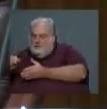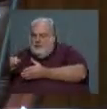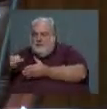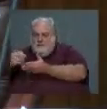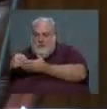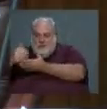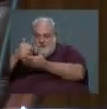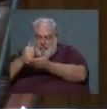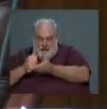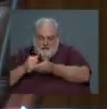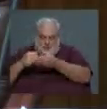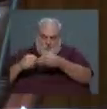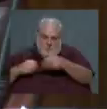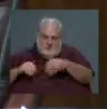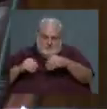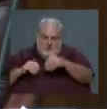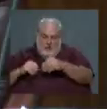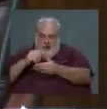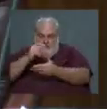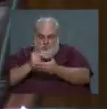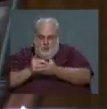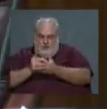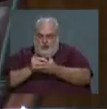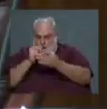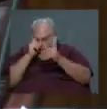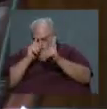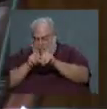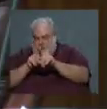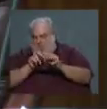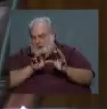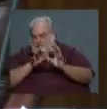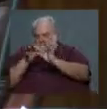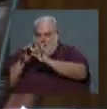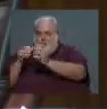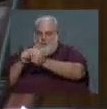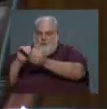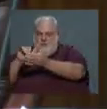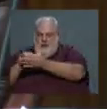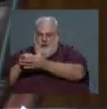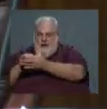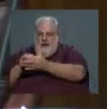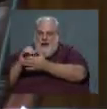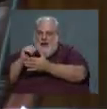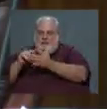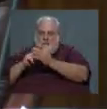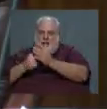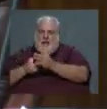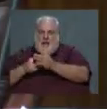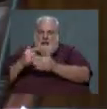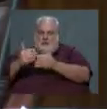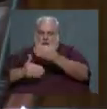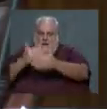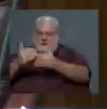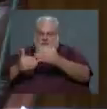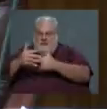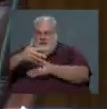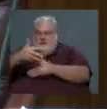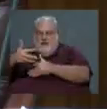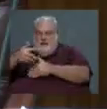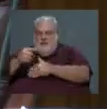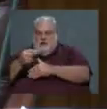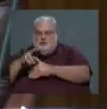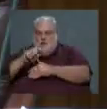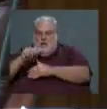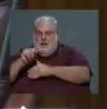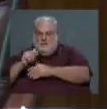to authorize the sale of the bonds and the approval of the bond purchase agreement in connection therewith, to authorize the execution and delivery of a fifth supplemental trust